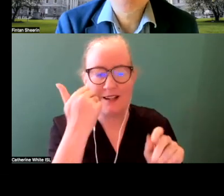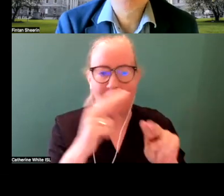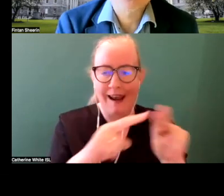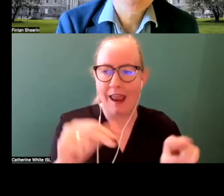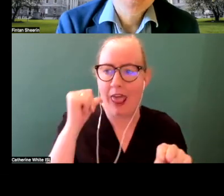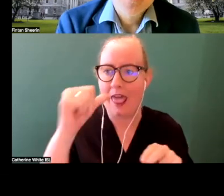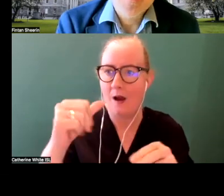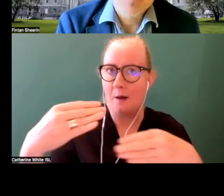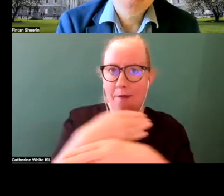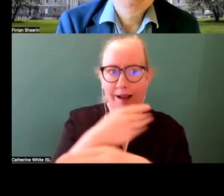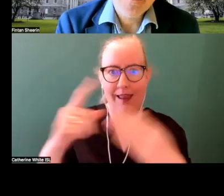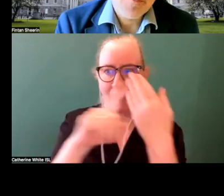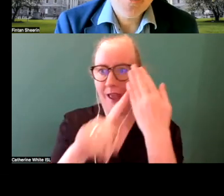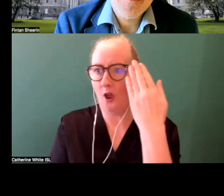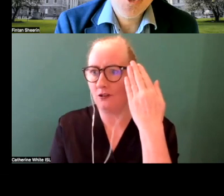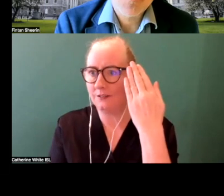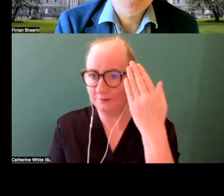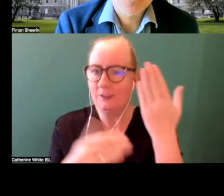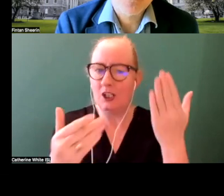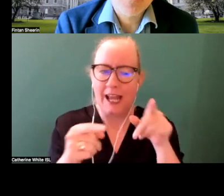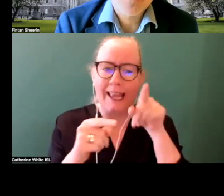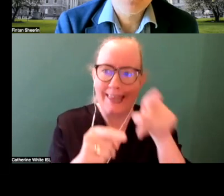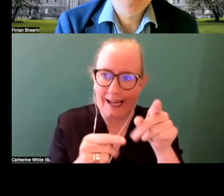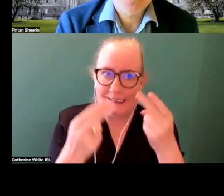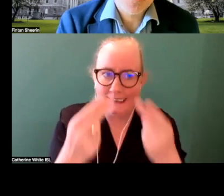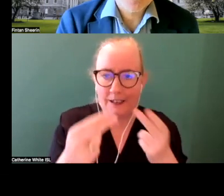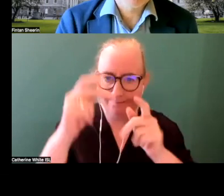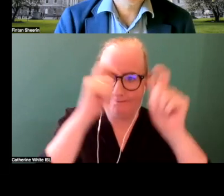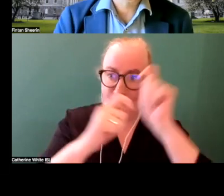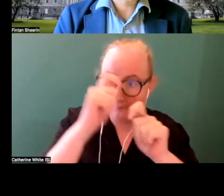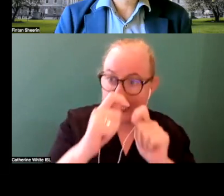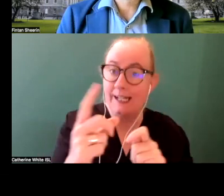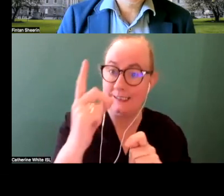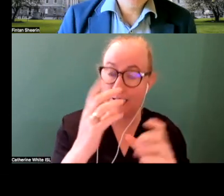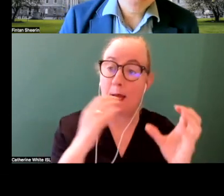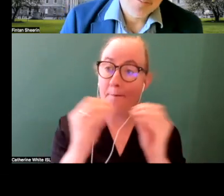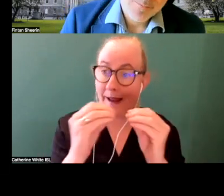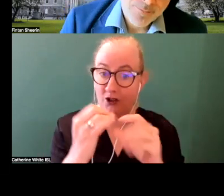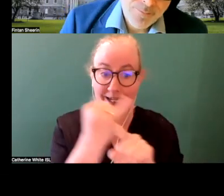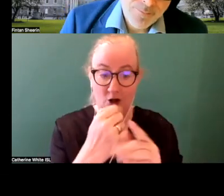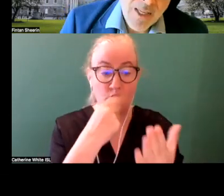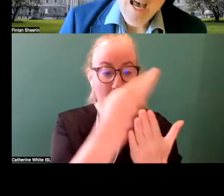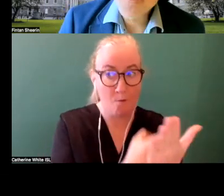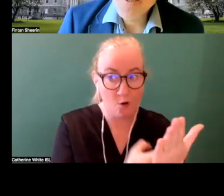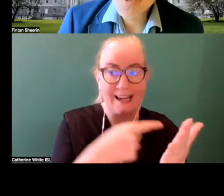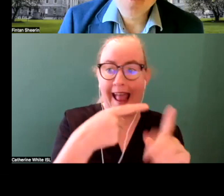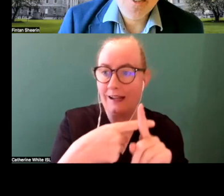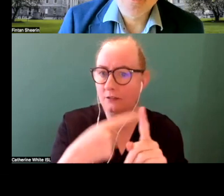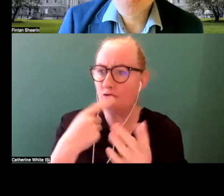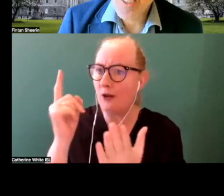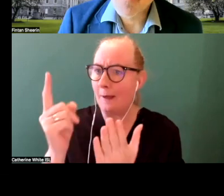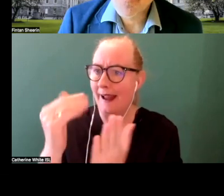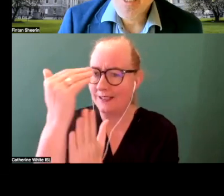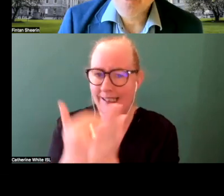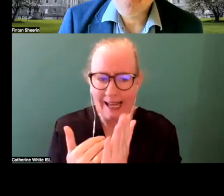the landlord. So that's something that needs to be considered, and it's been raised in the report and the recommendations. And there needs to be